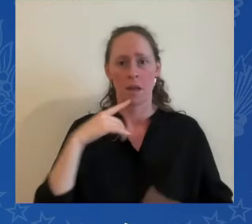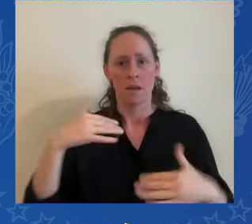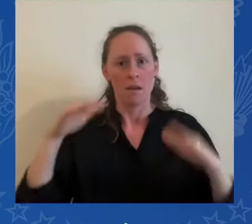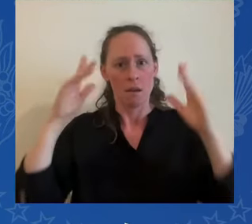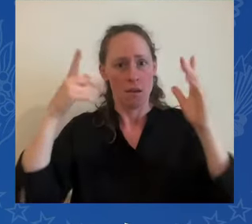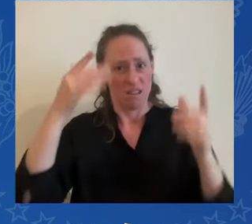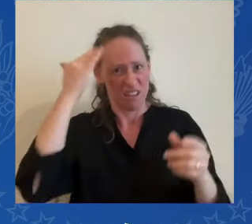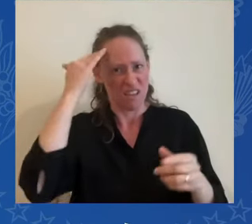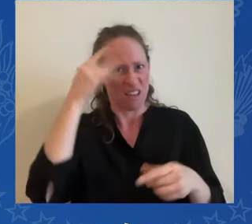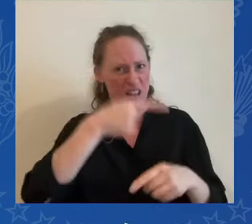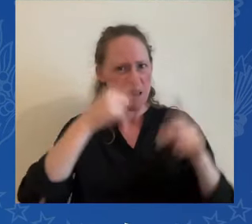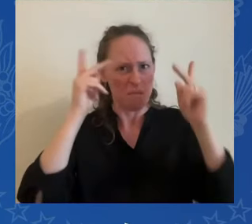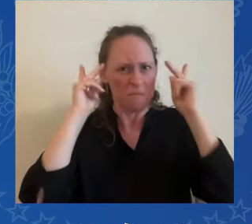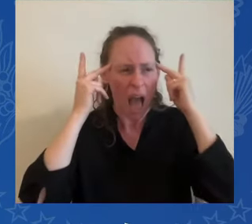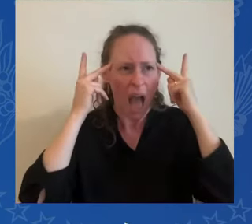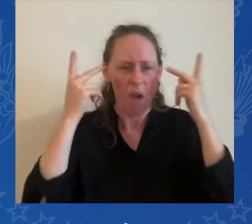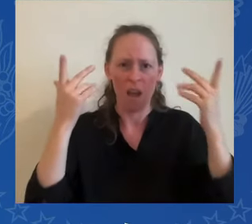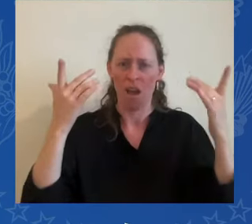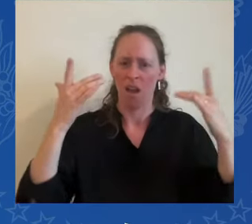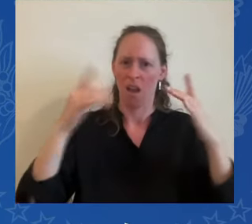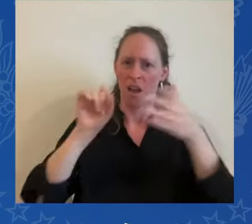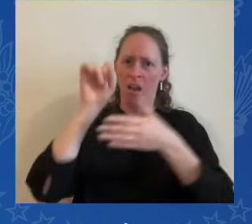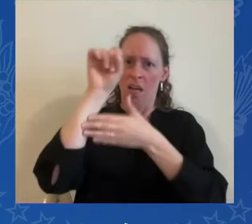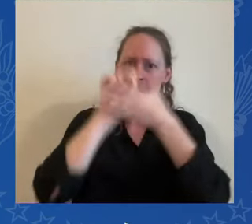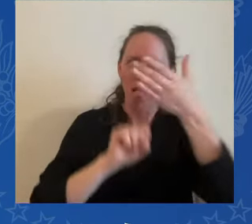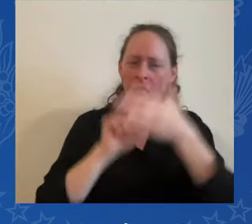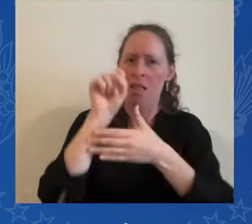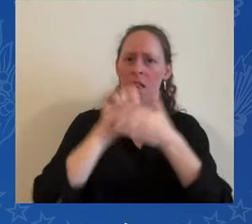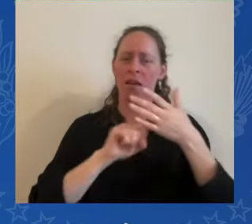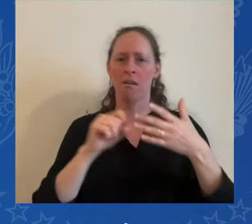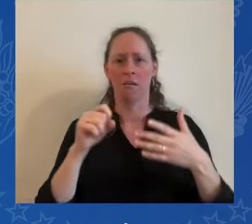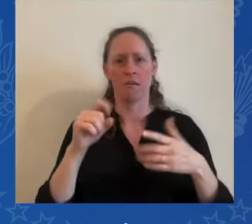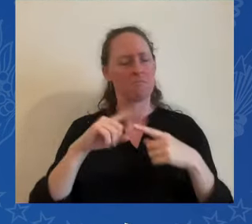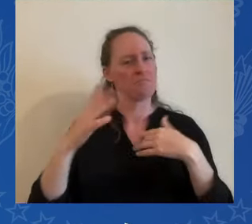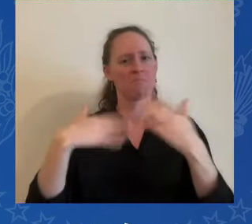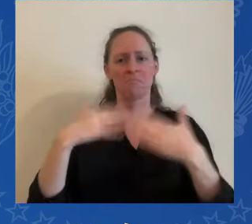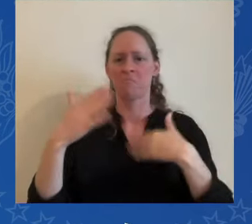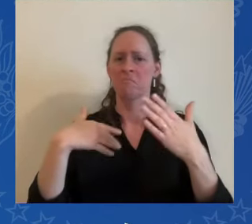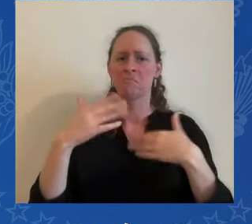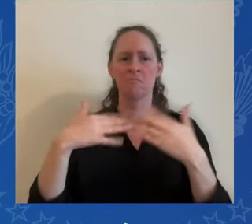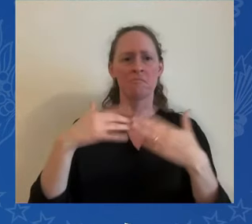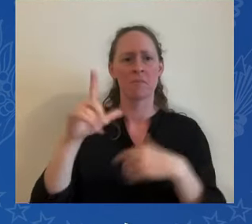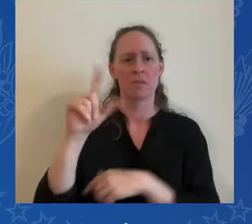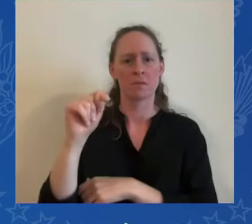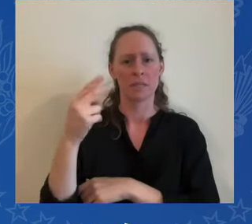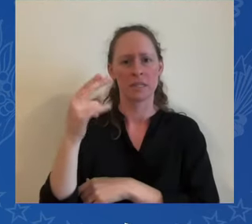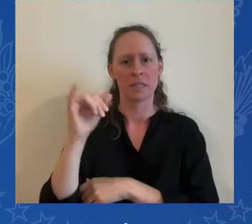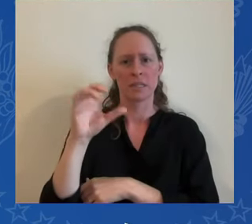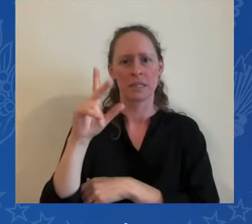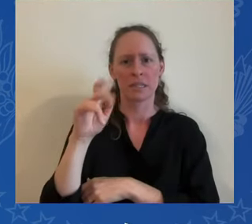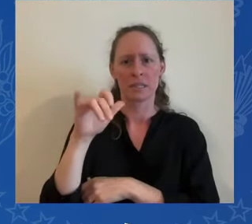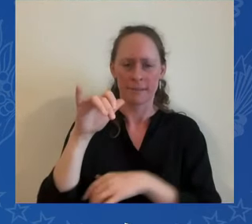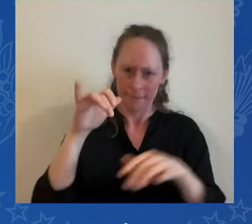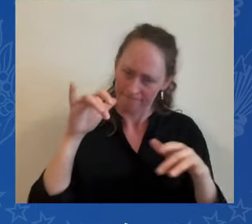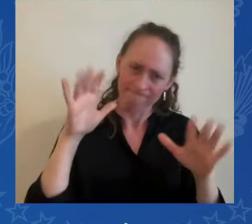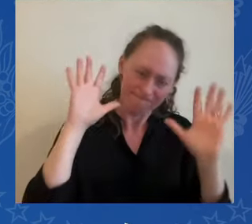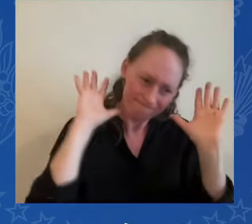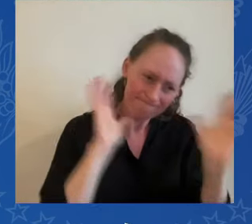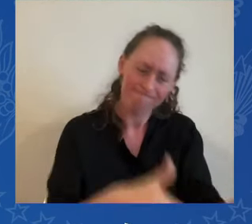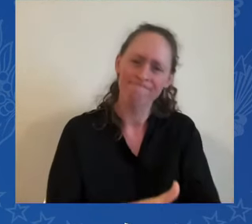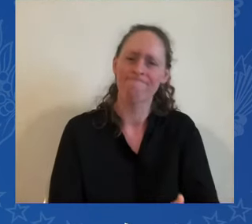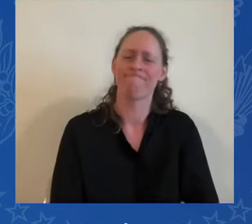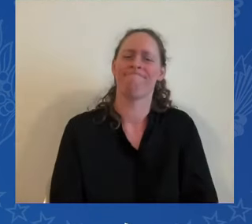went down after him, fighting the currents and incoming tide, and pulled the man to the boat, saving his life while risking his own.